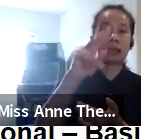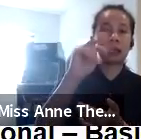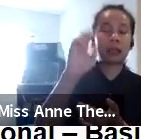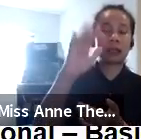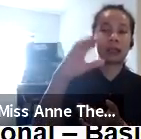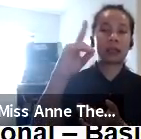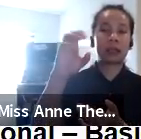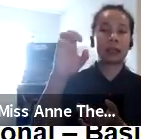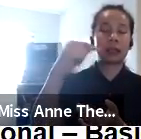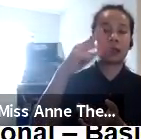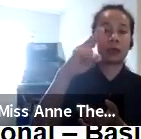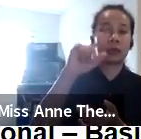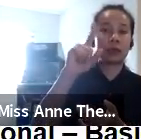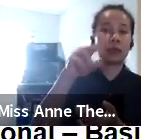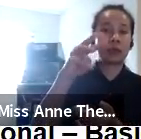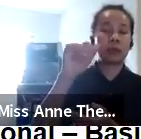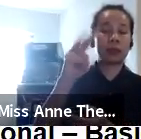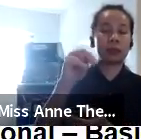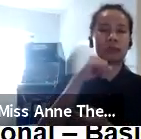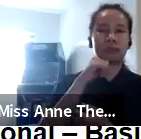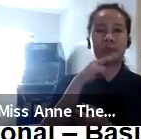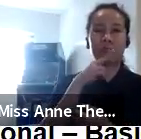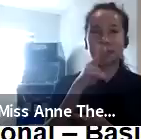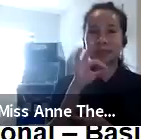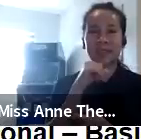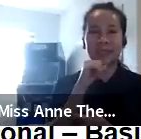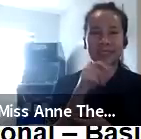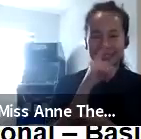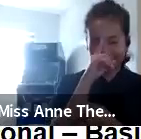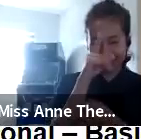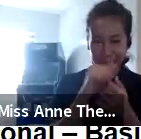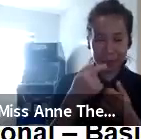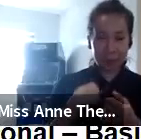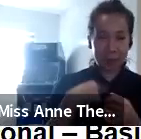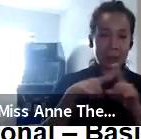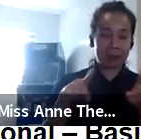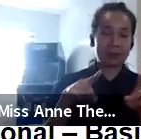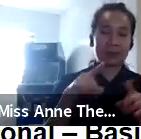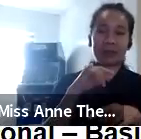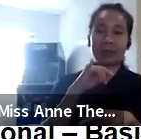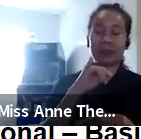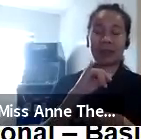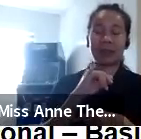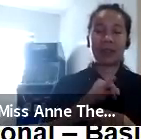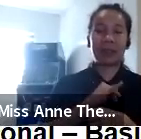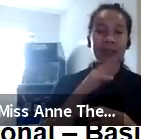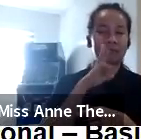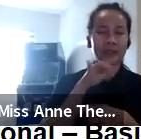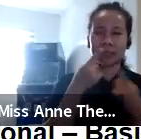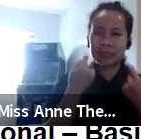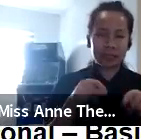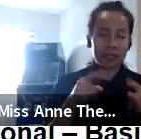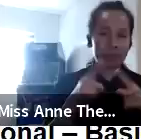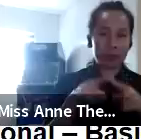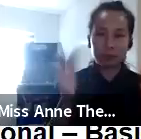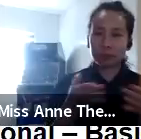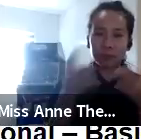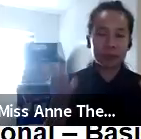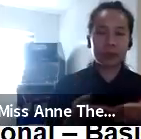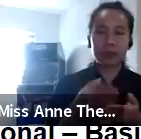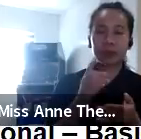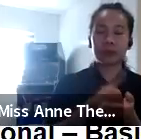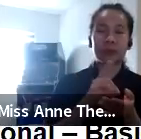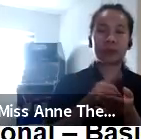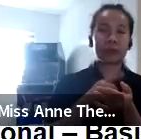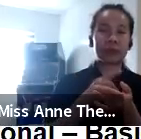I'm not sure if he got pissed off with me, but I really tried to convince Dr. Alan, he was